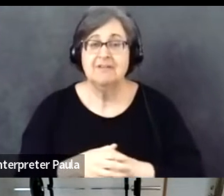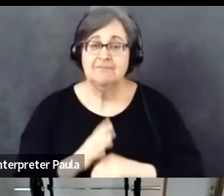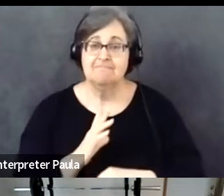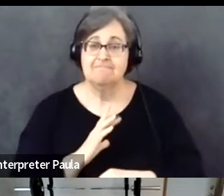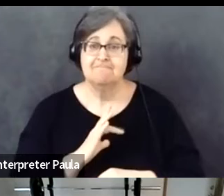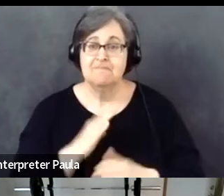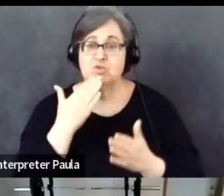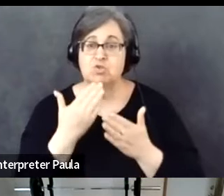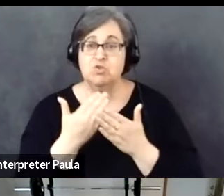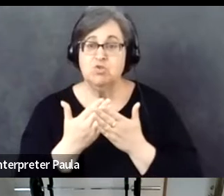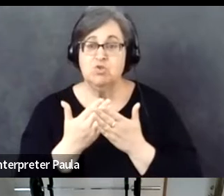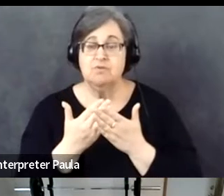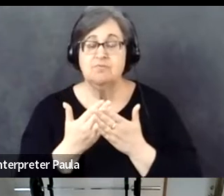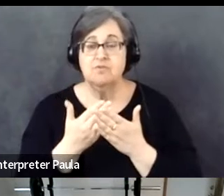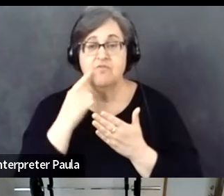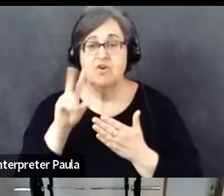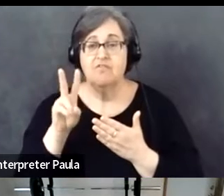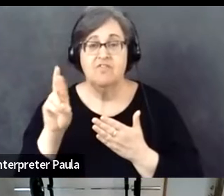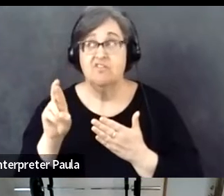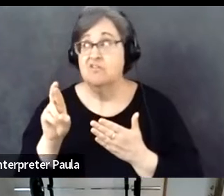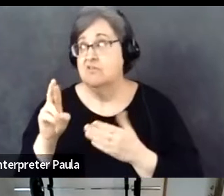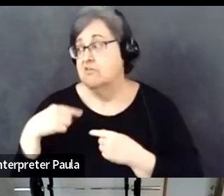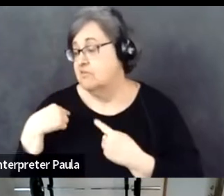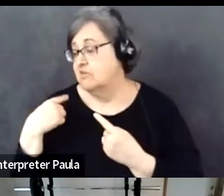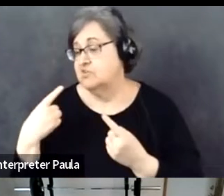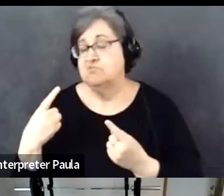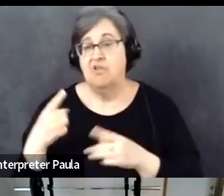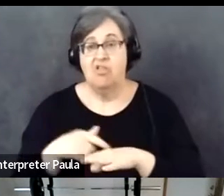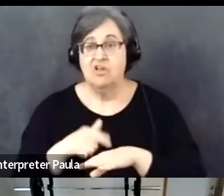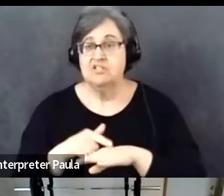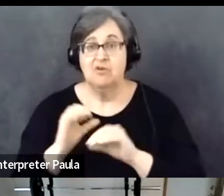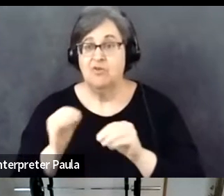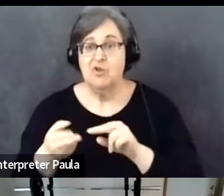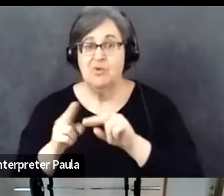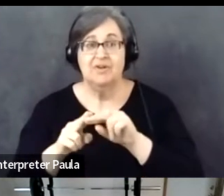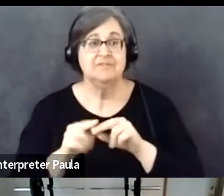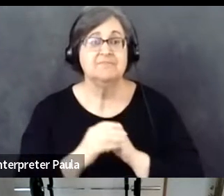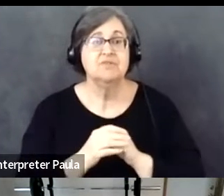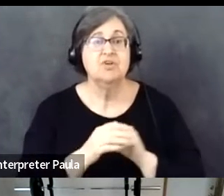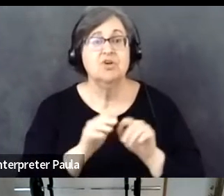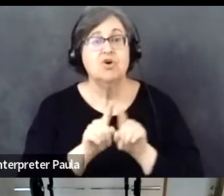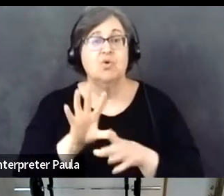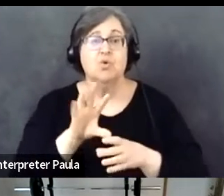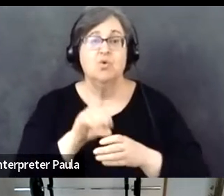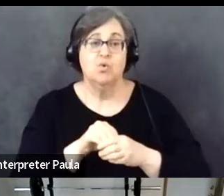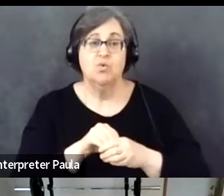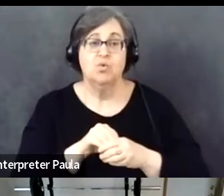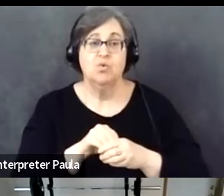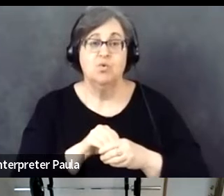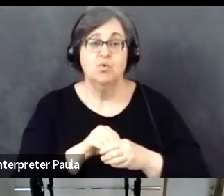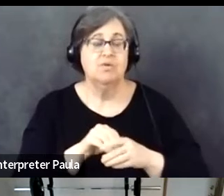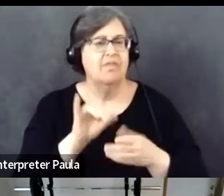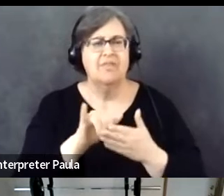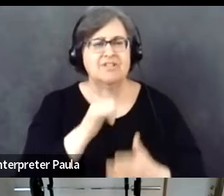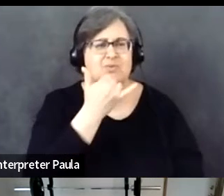good news for them, because they haven't had an increase for quite a while. It also included, that's not